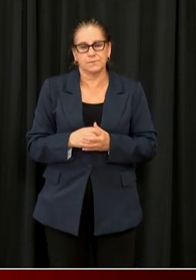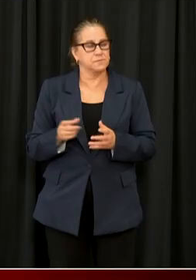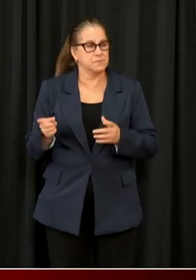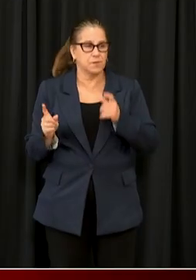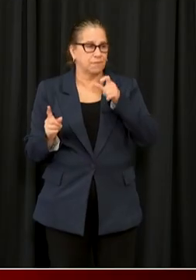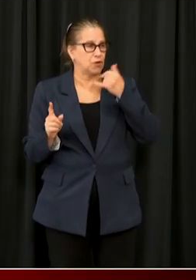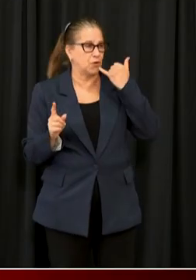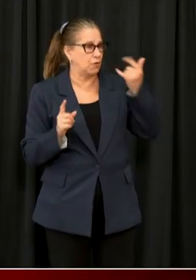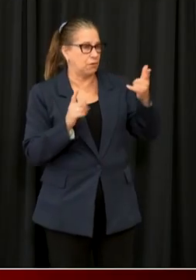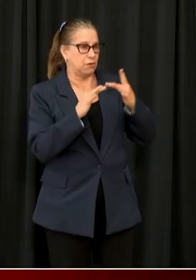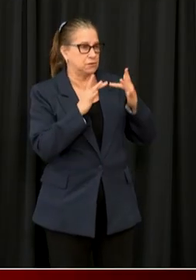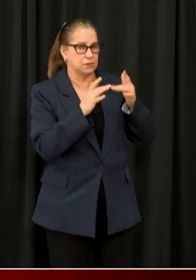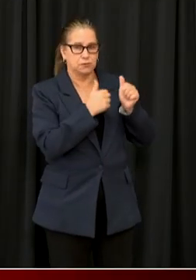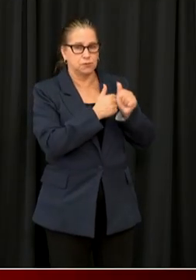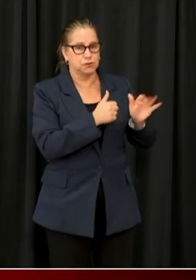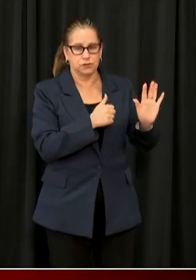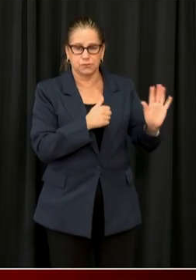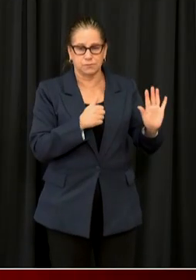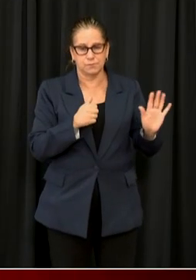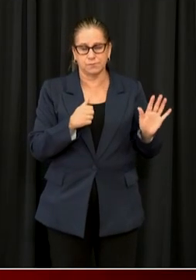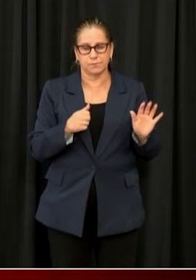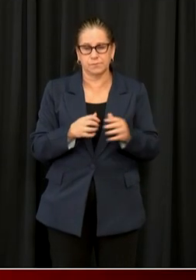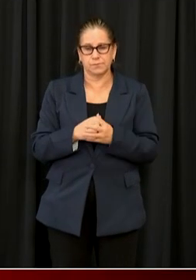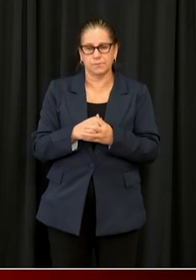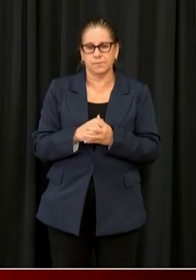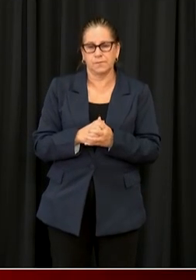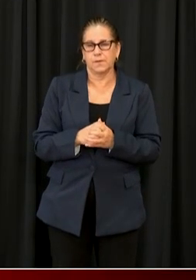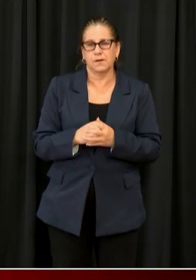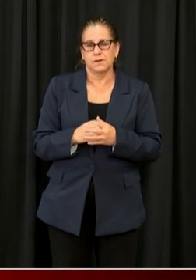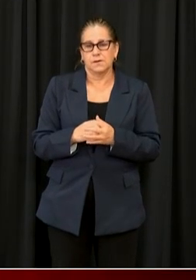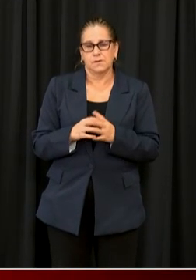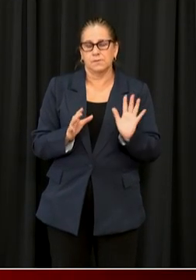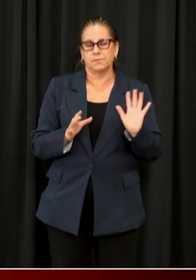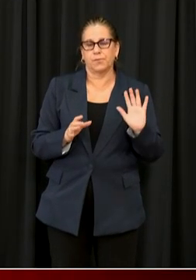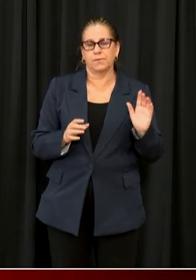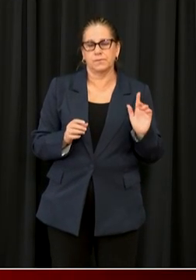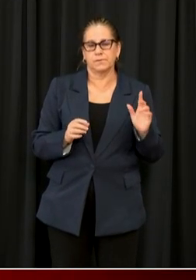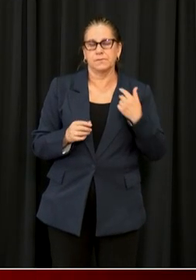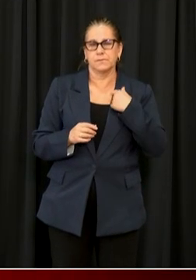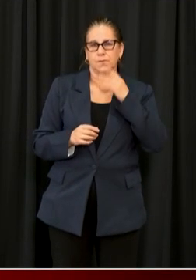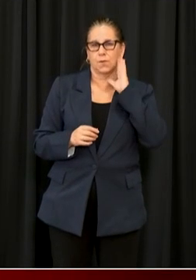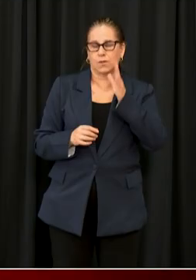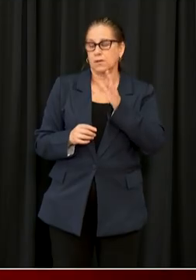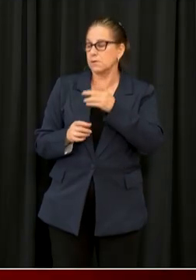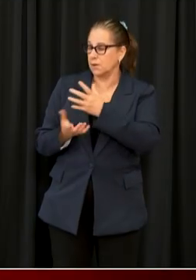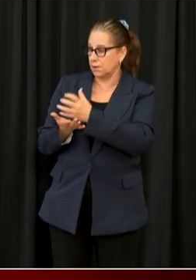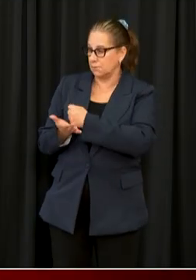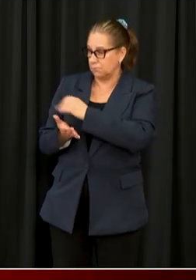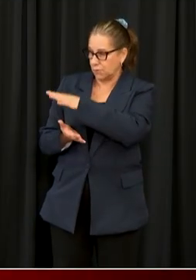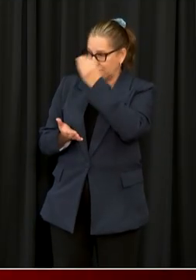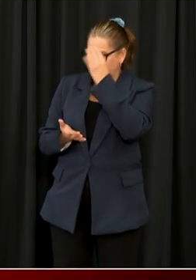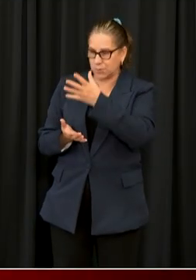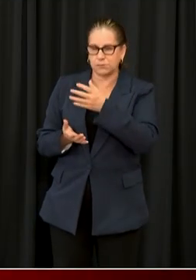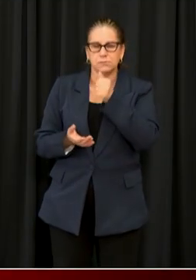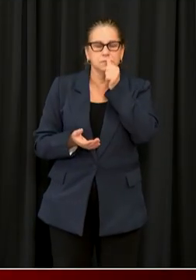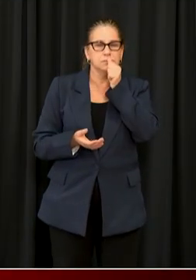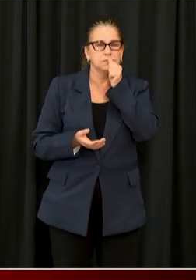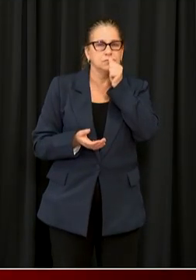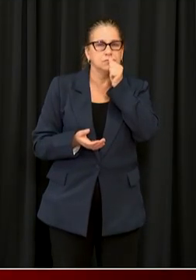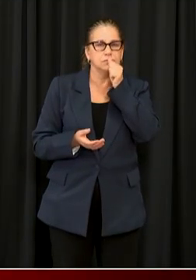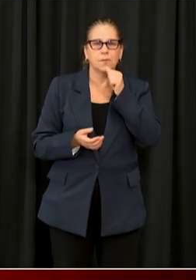your contacts by DC Health. So we do maintain a level of anonymity for people. So if